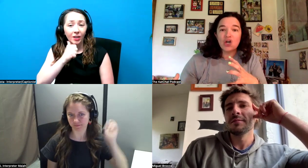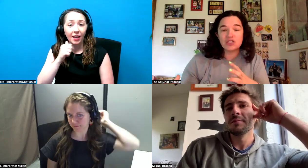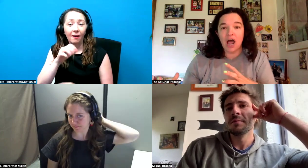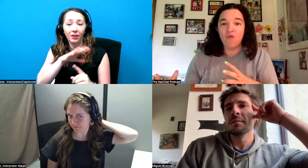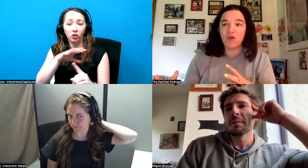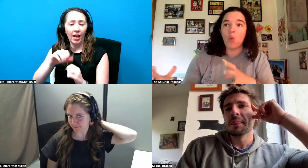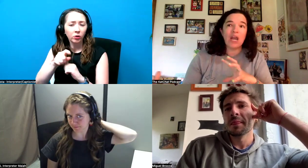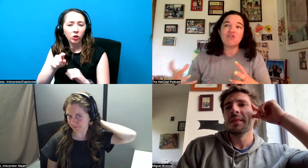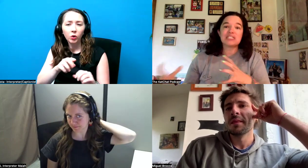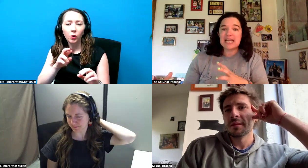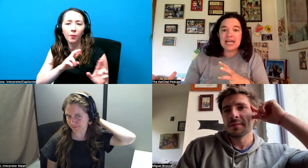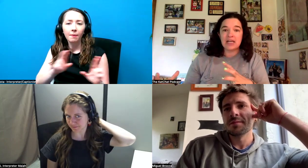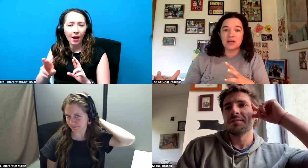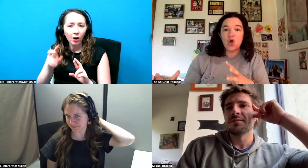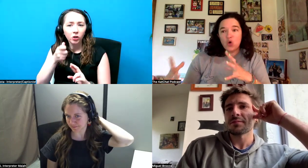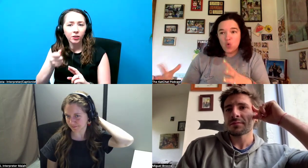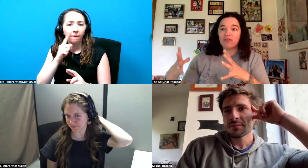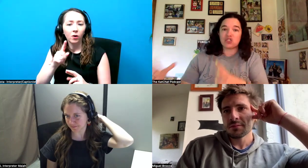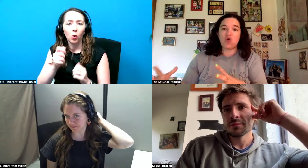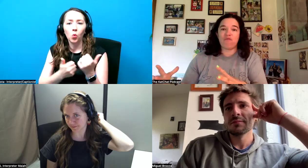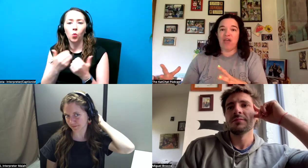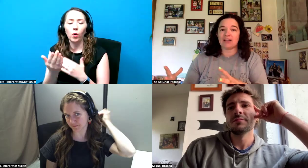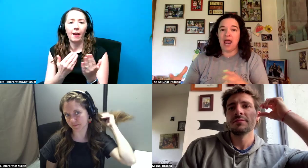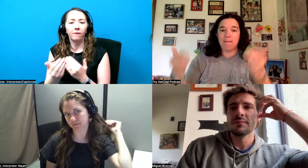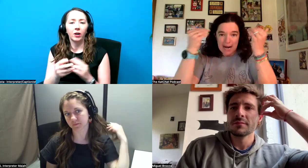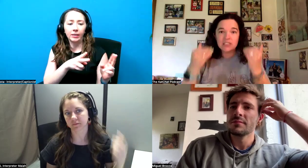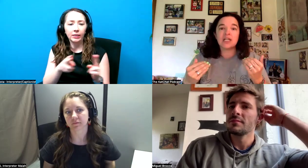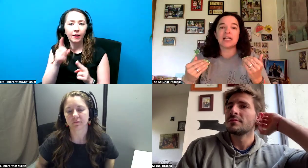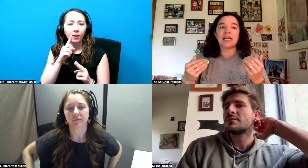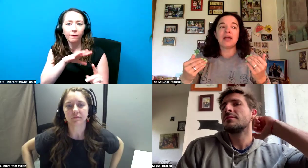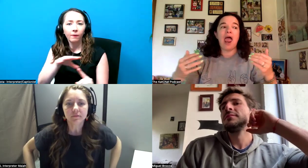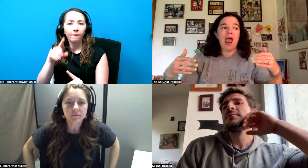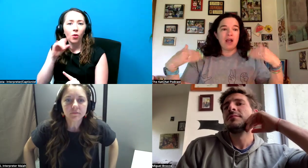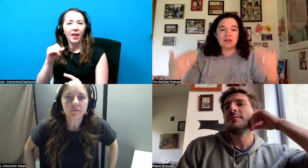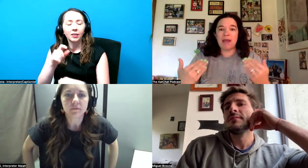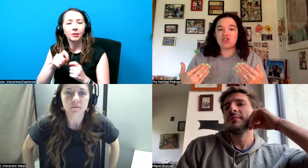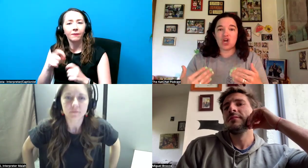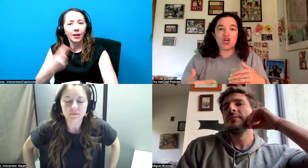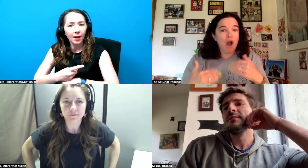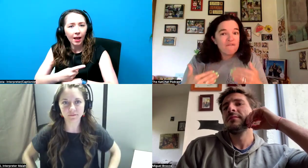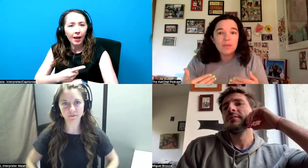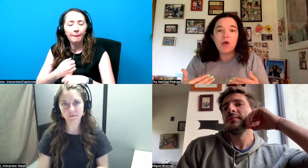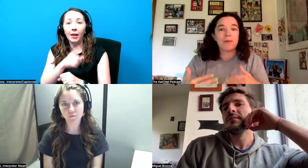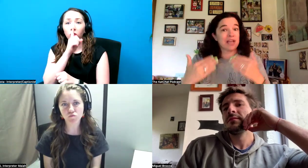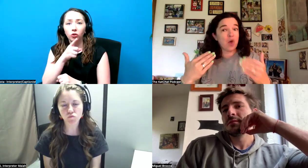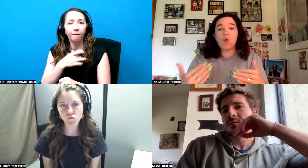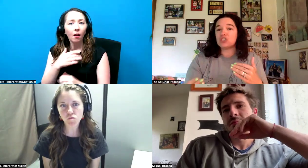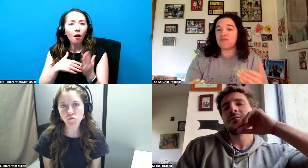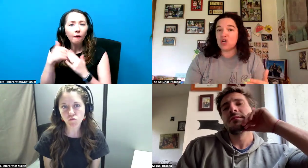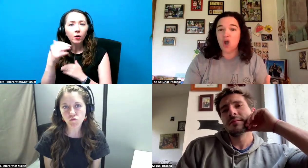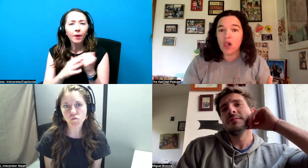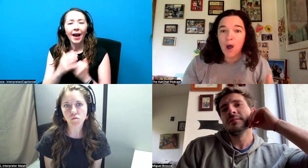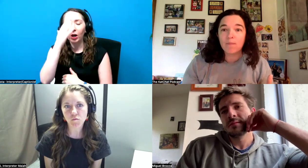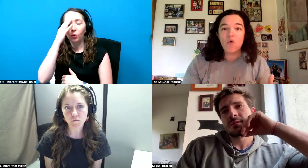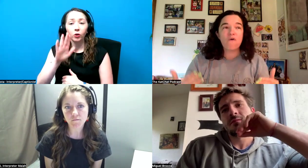prepare yourself with whatever scene you have to shoot for that day mentally to make sure they're comfortable because I know it was